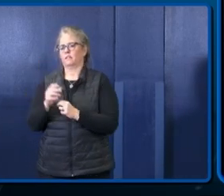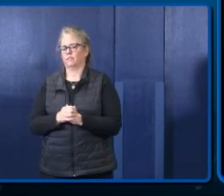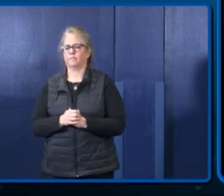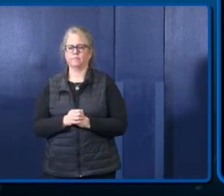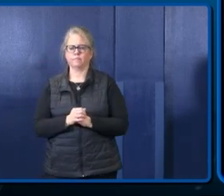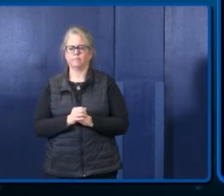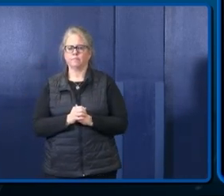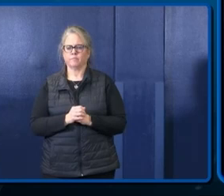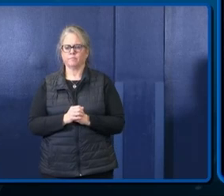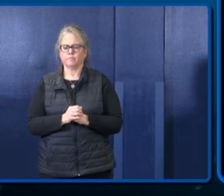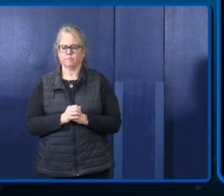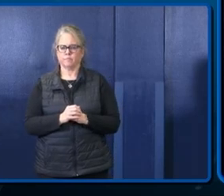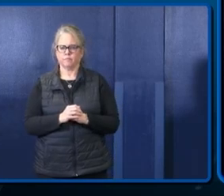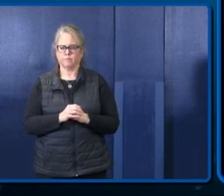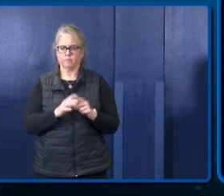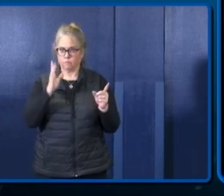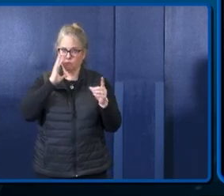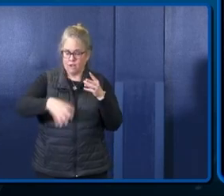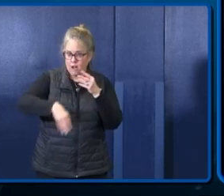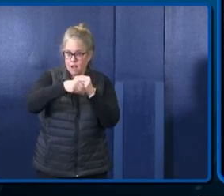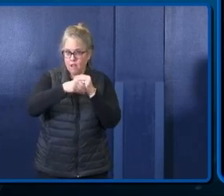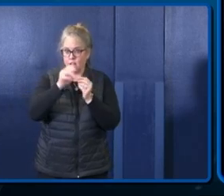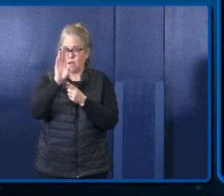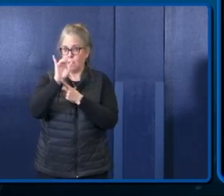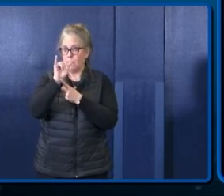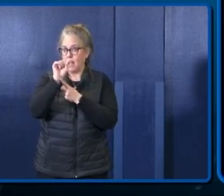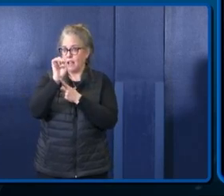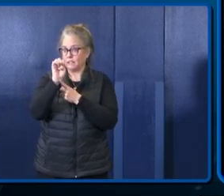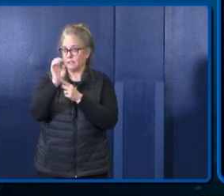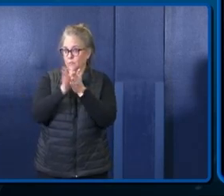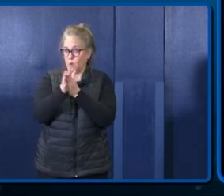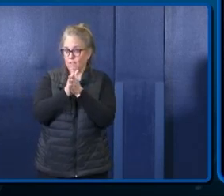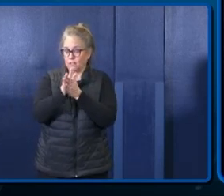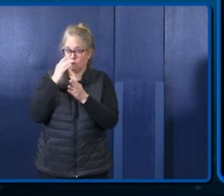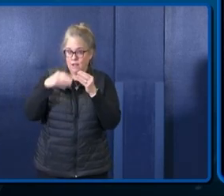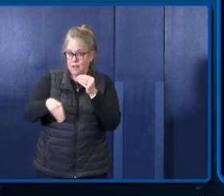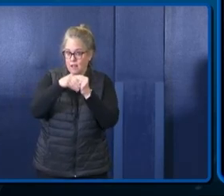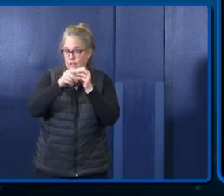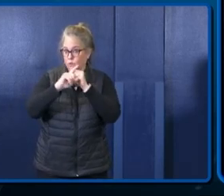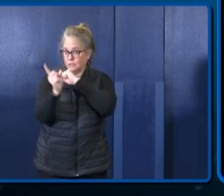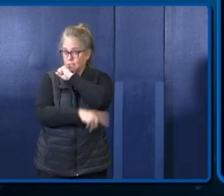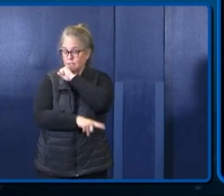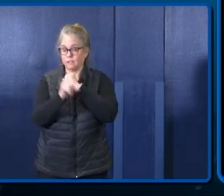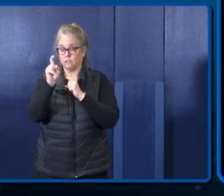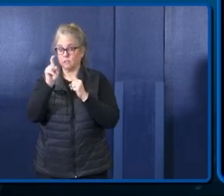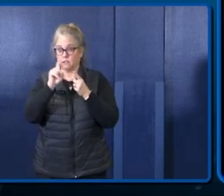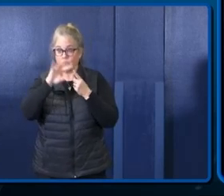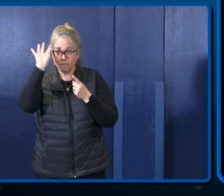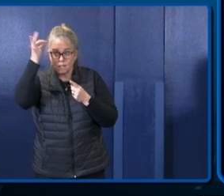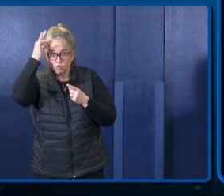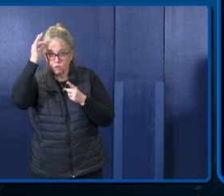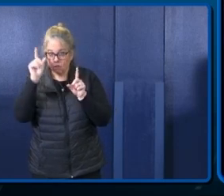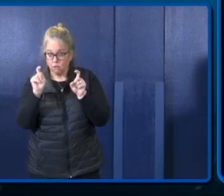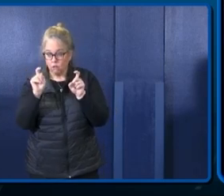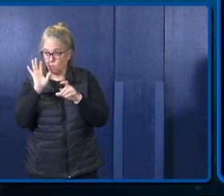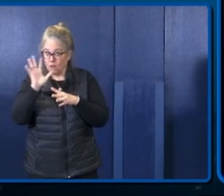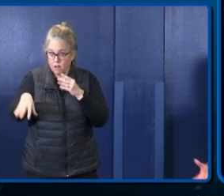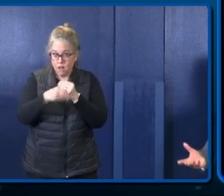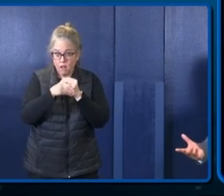a sentence? And the second part of that question is, do you think the feds will add bias-motivated crimes as